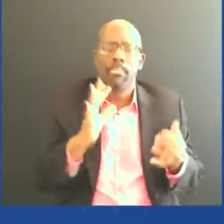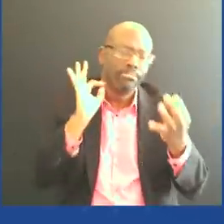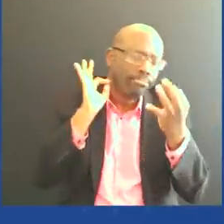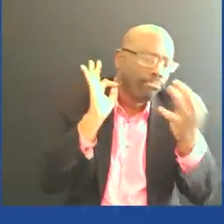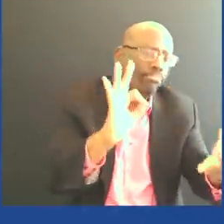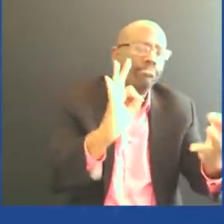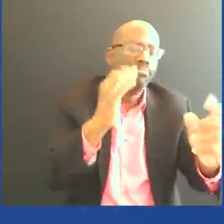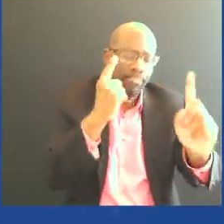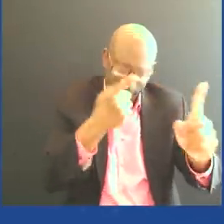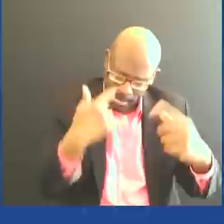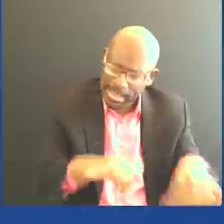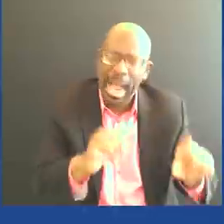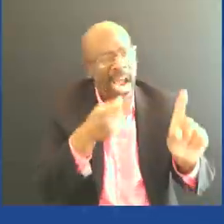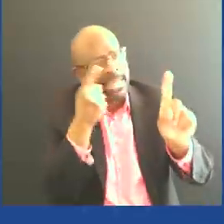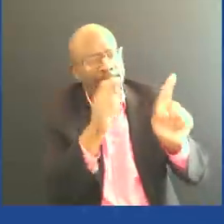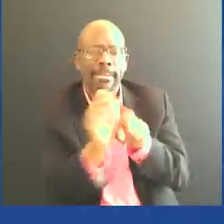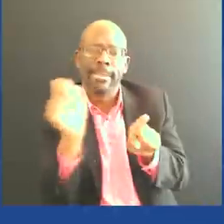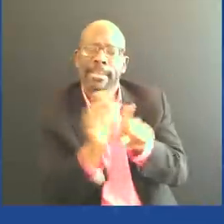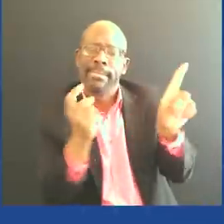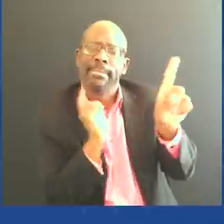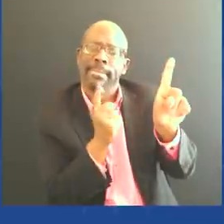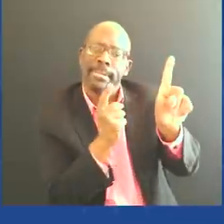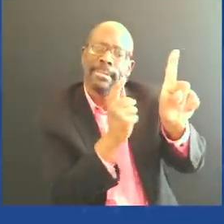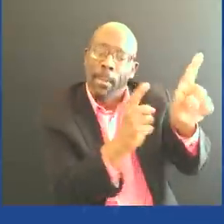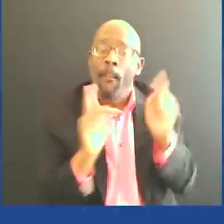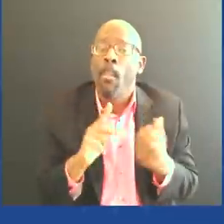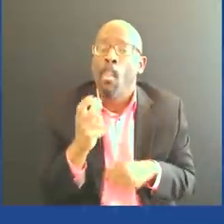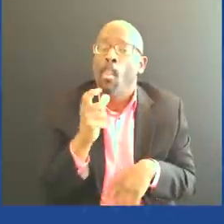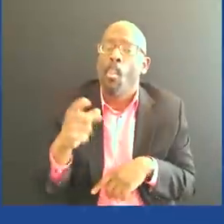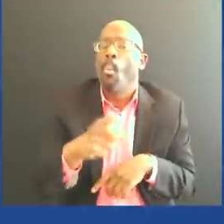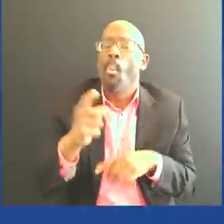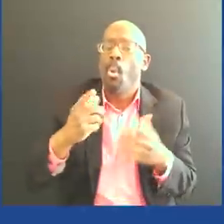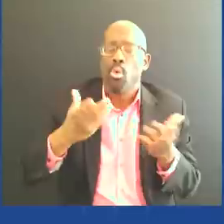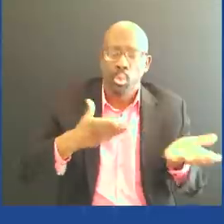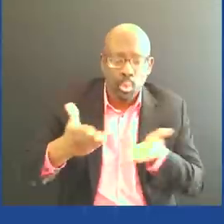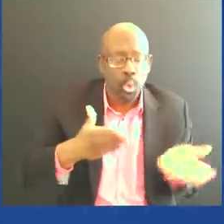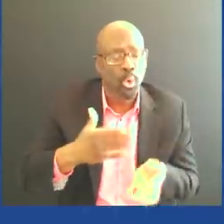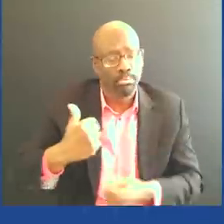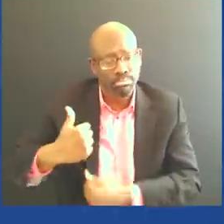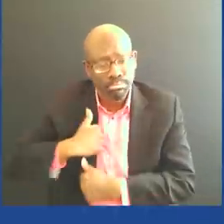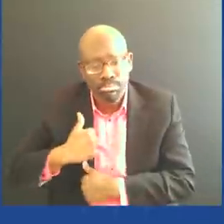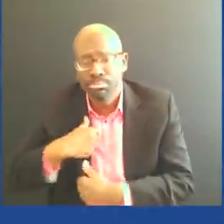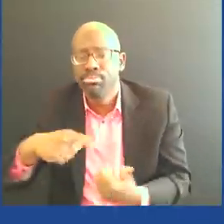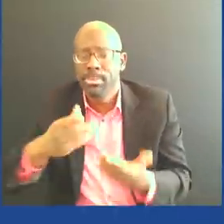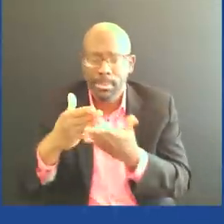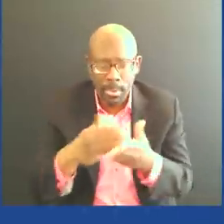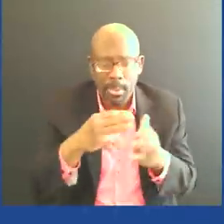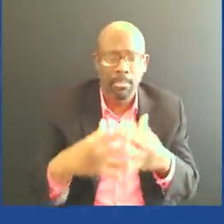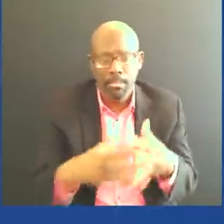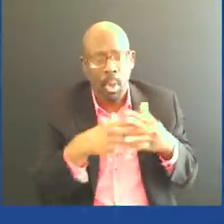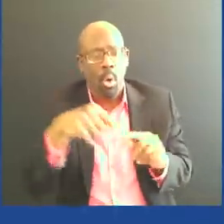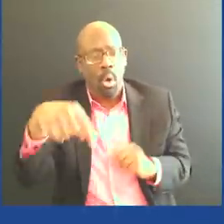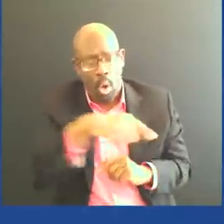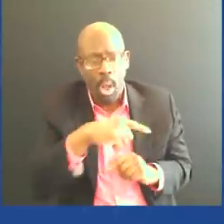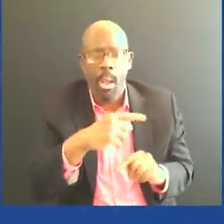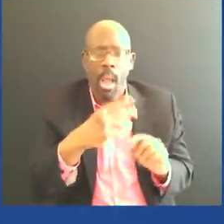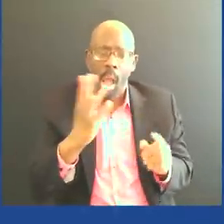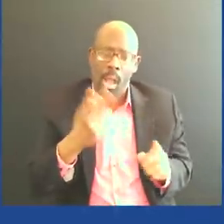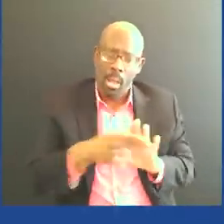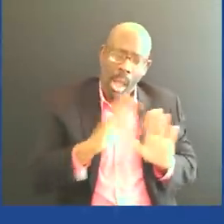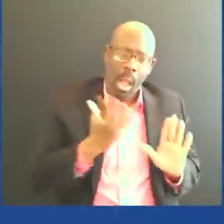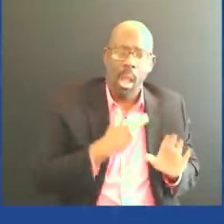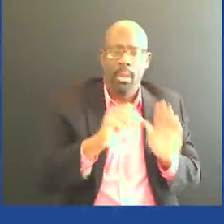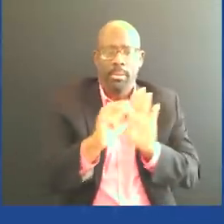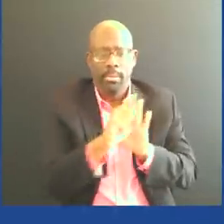aboard the USS Delaware will bear our state's name for decades to come as they defend our nation. Through their sacrifice and